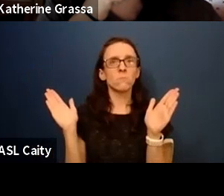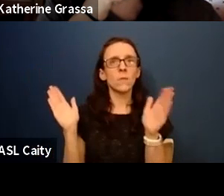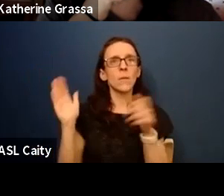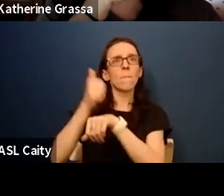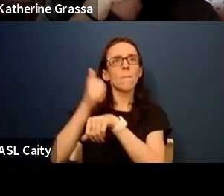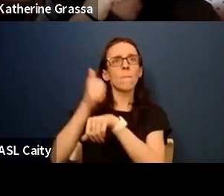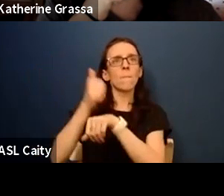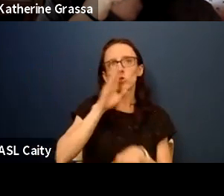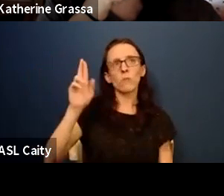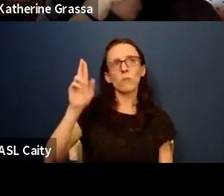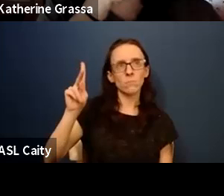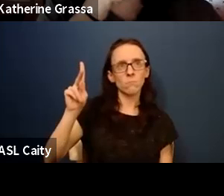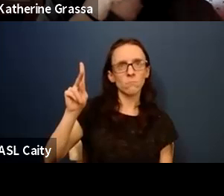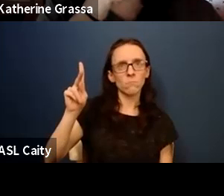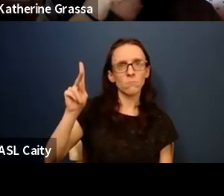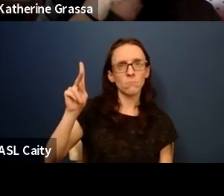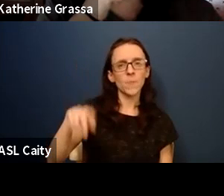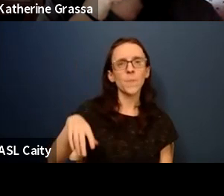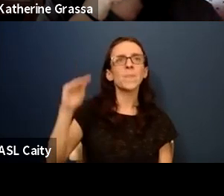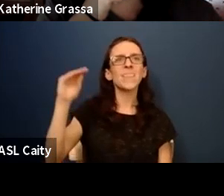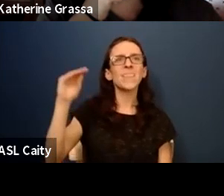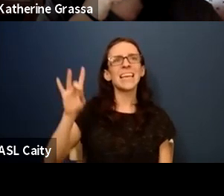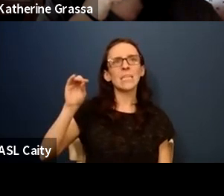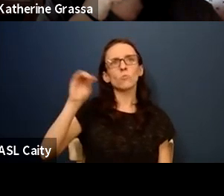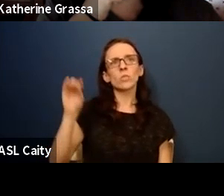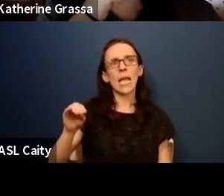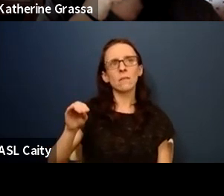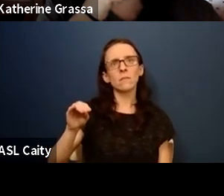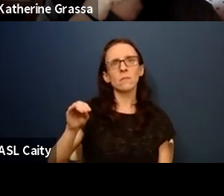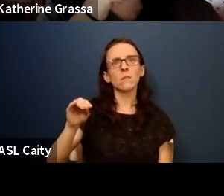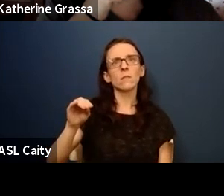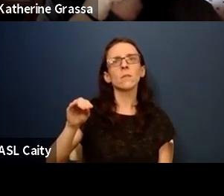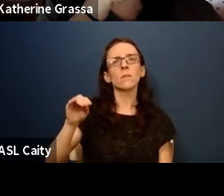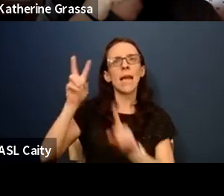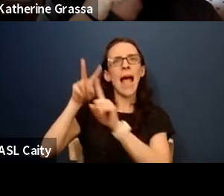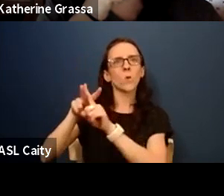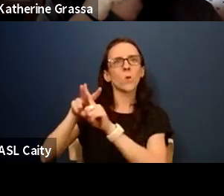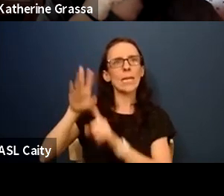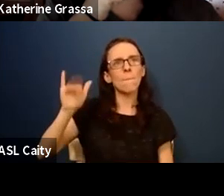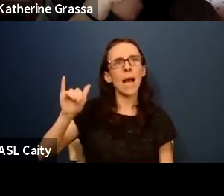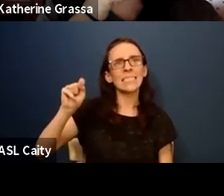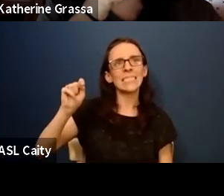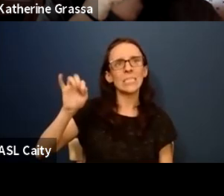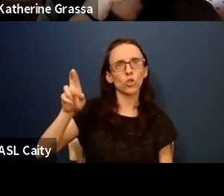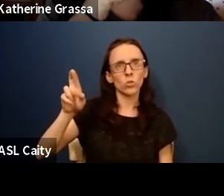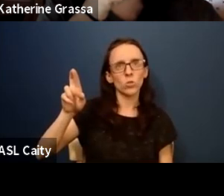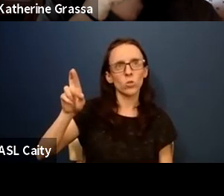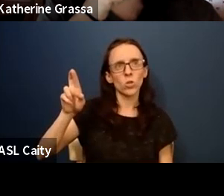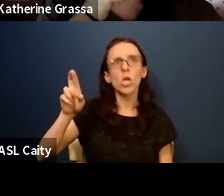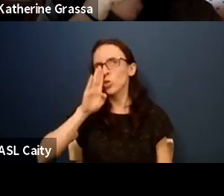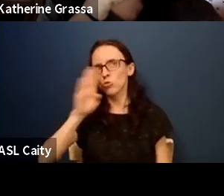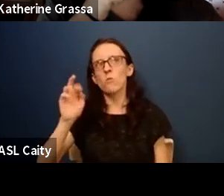straight rank, 80% allocated by tier, straight